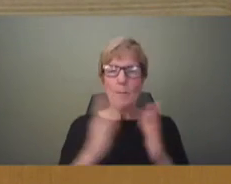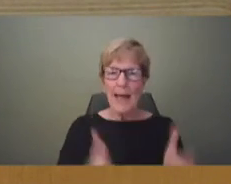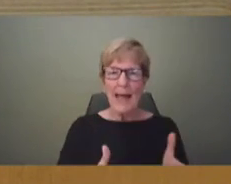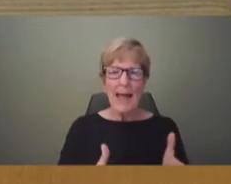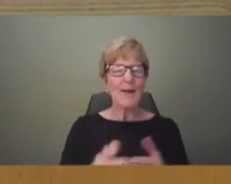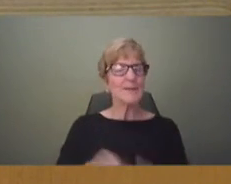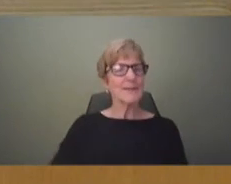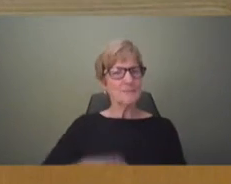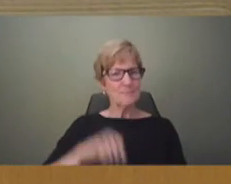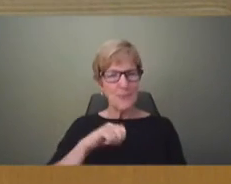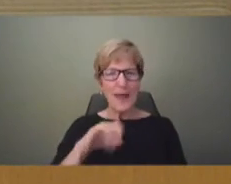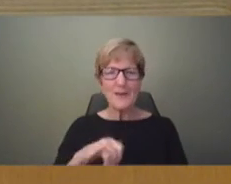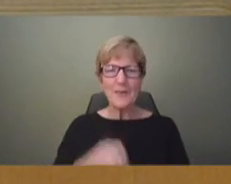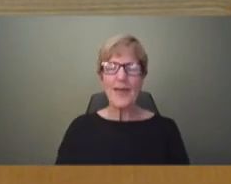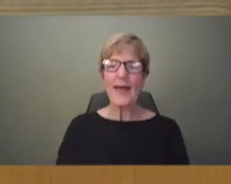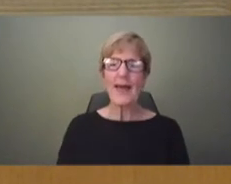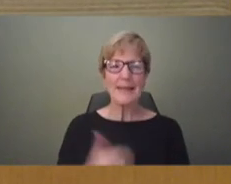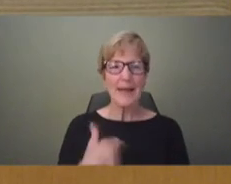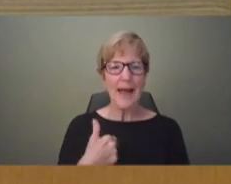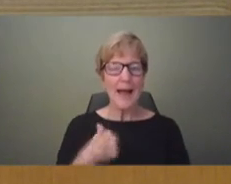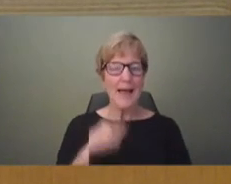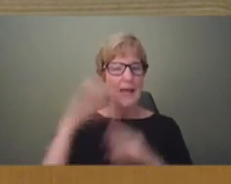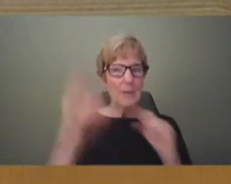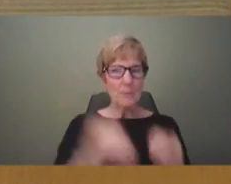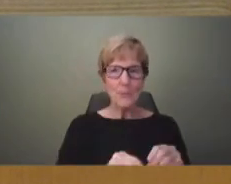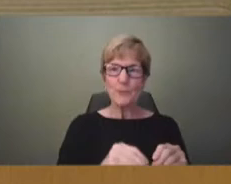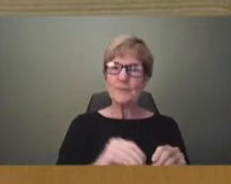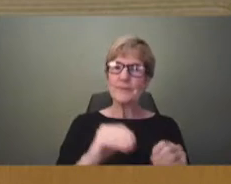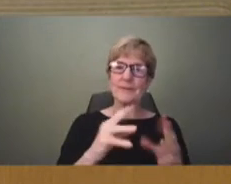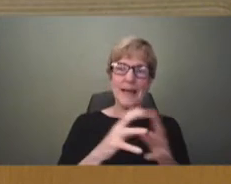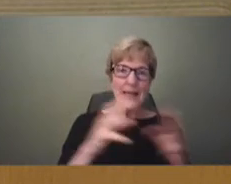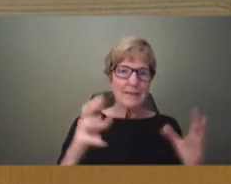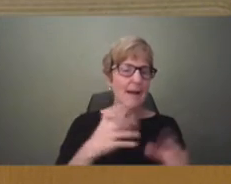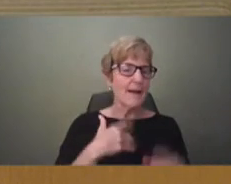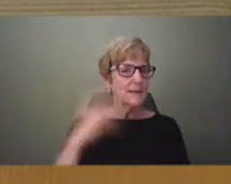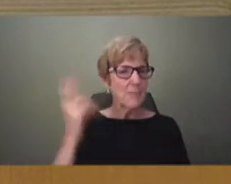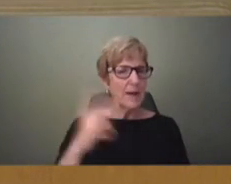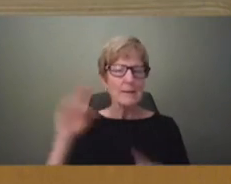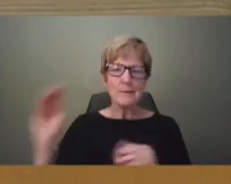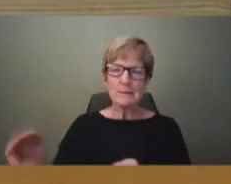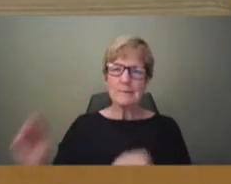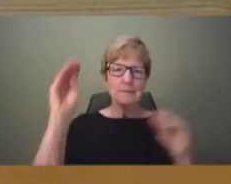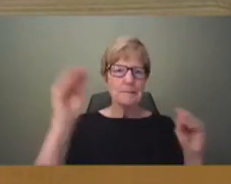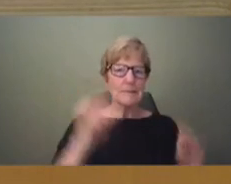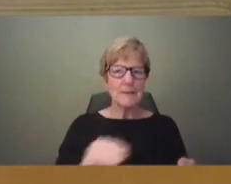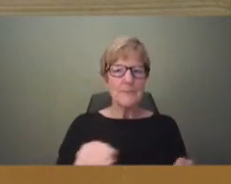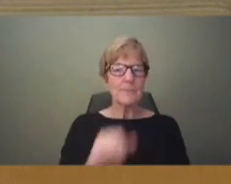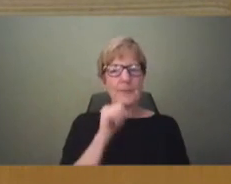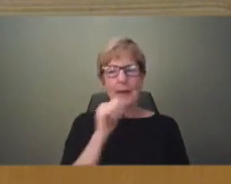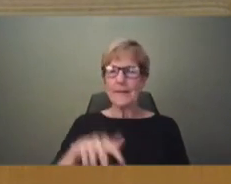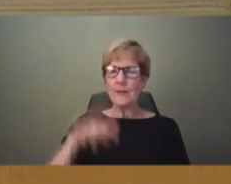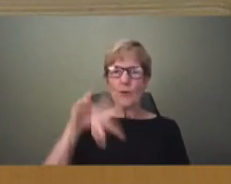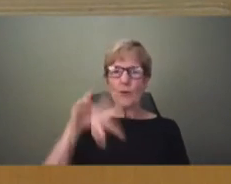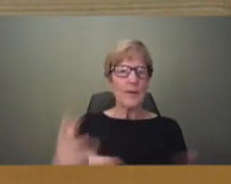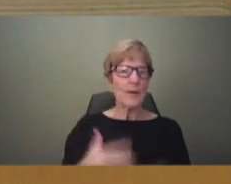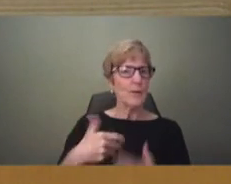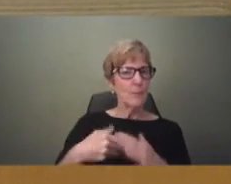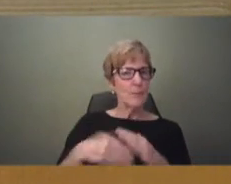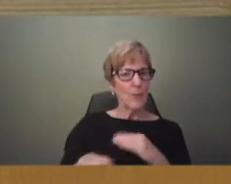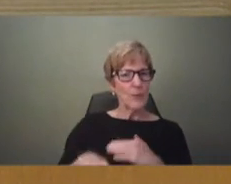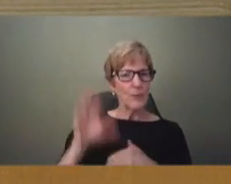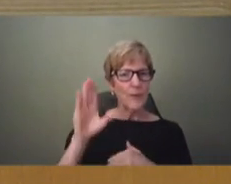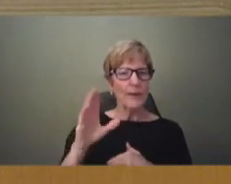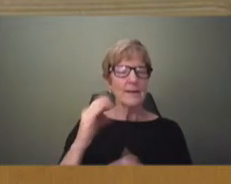of it I I moved a lot uh in my history U I'm not even originally from here I was born and raised uh in